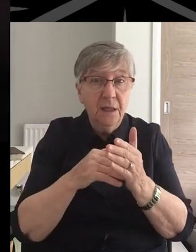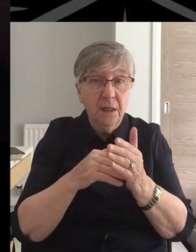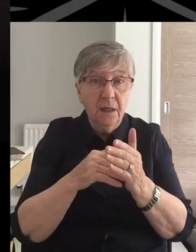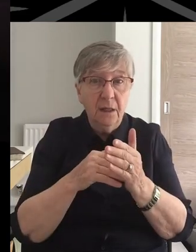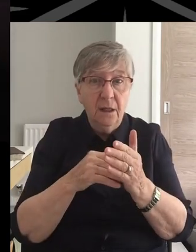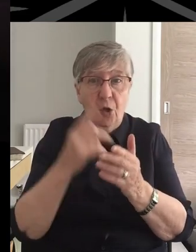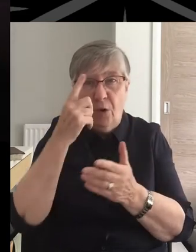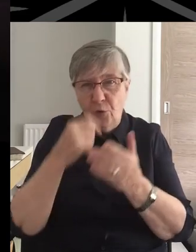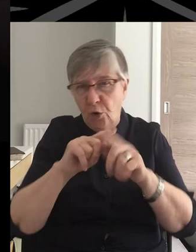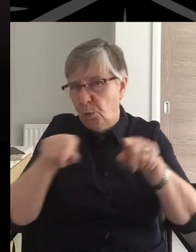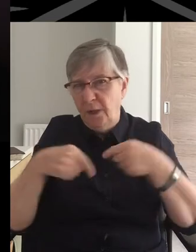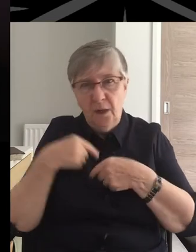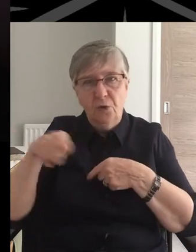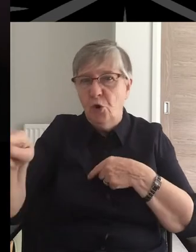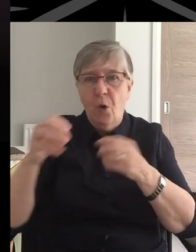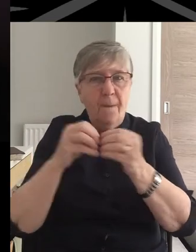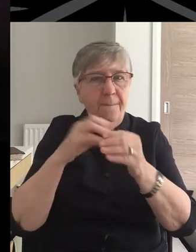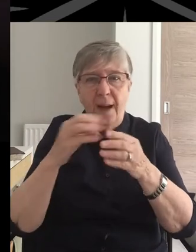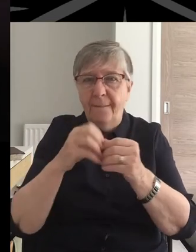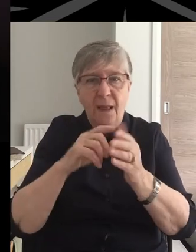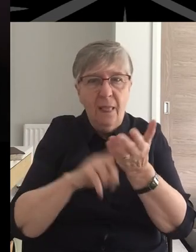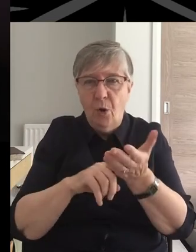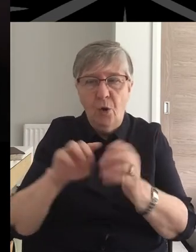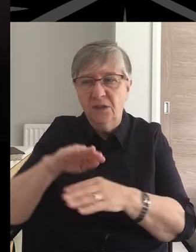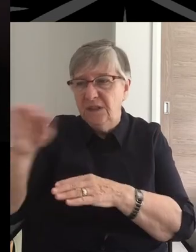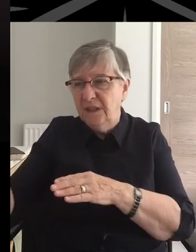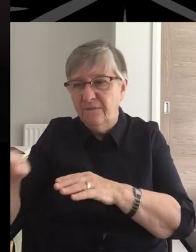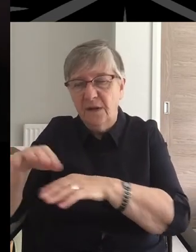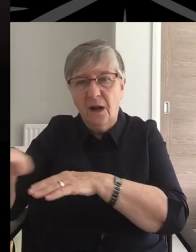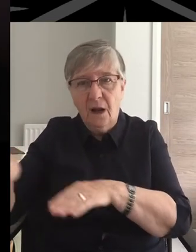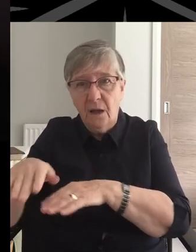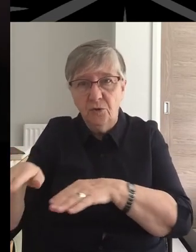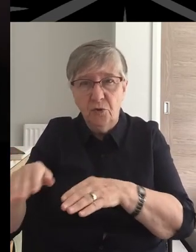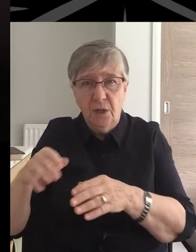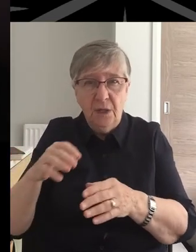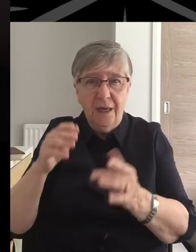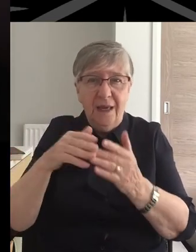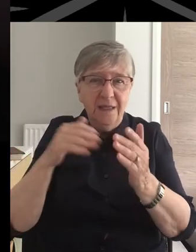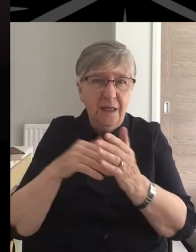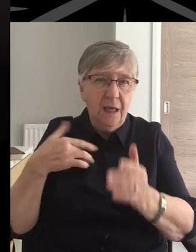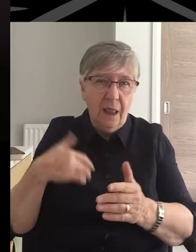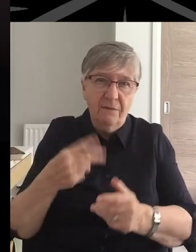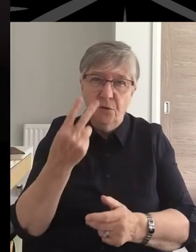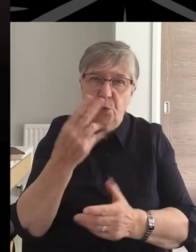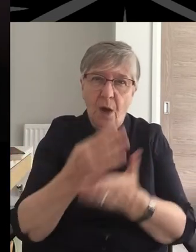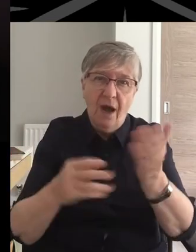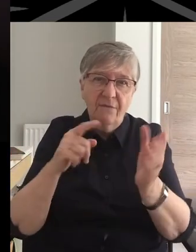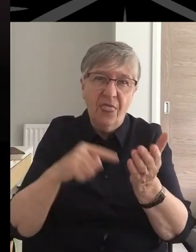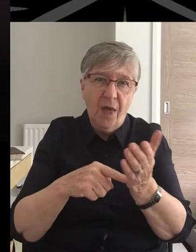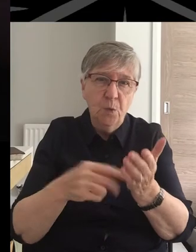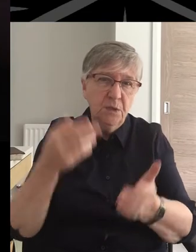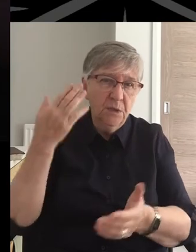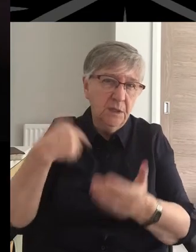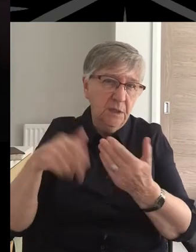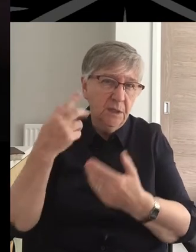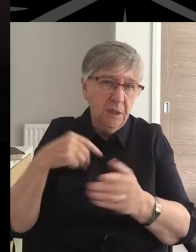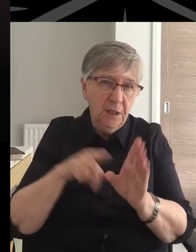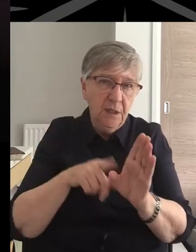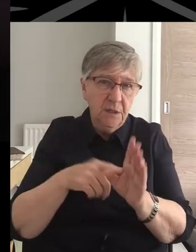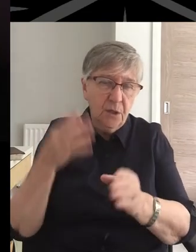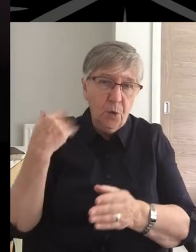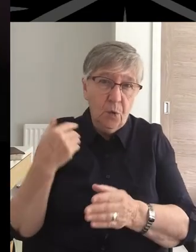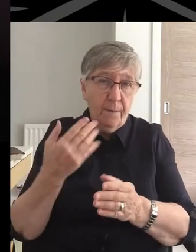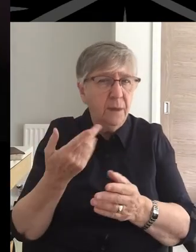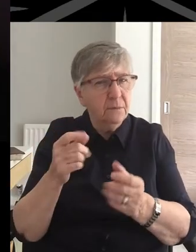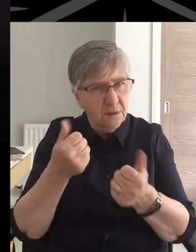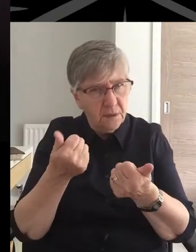of course, we're not in Babylon, we're not in a foreign country. Ezekiel lived 2,500 years ago, but there are great